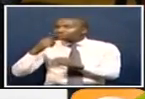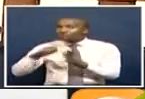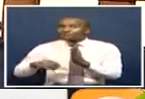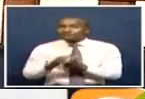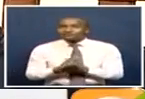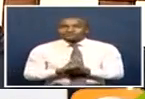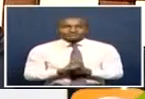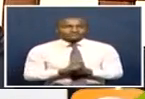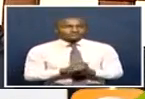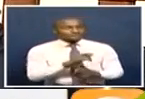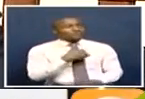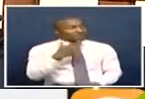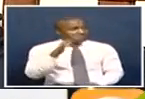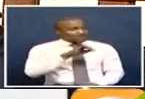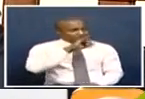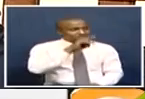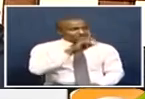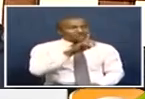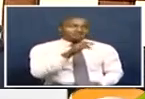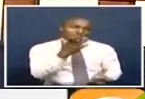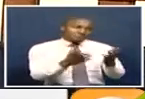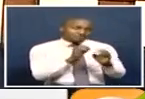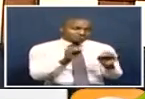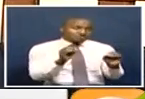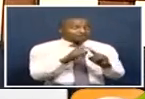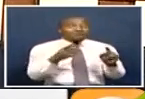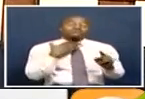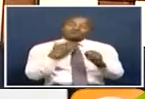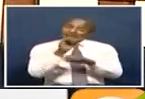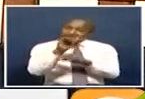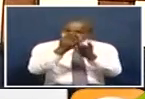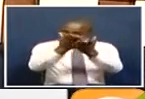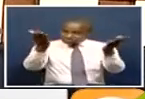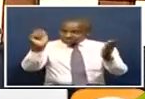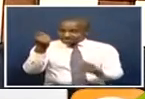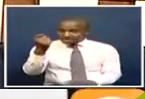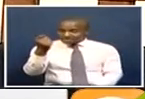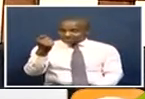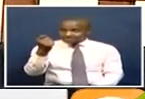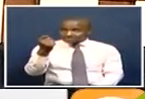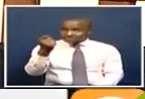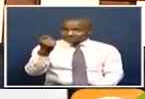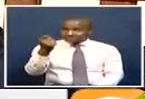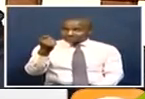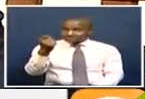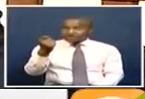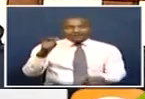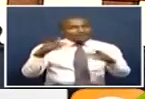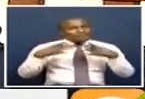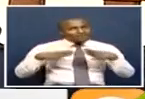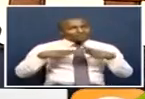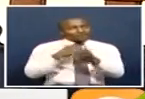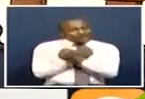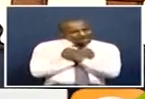back to JK Koinange, but I want to appeal to Kenyans, as people who love